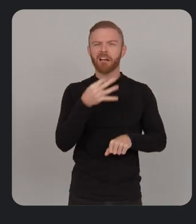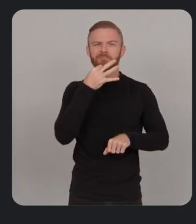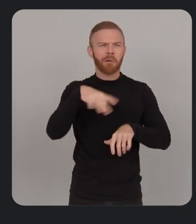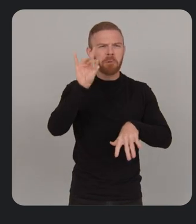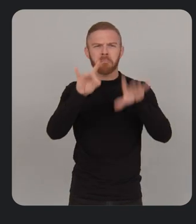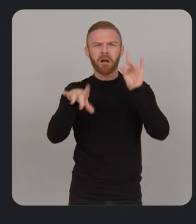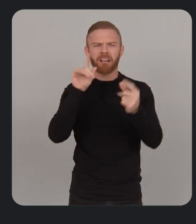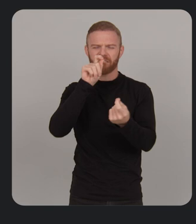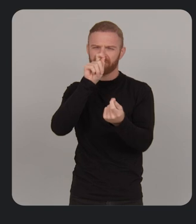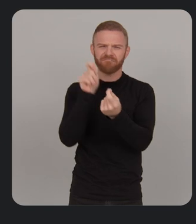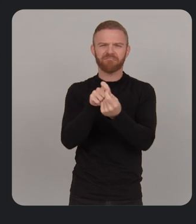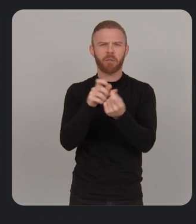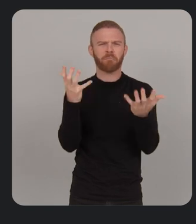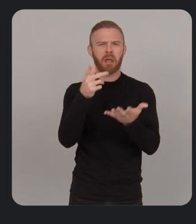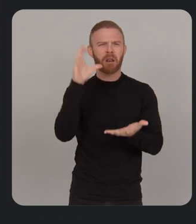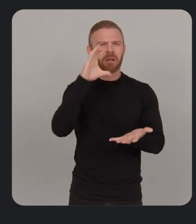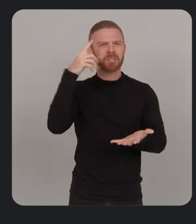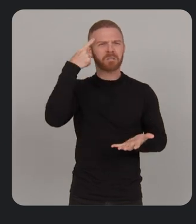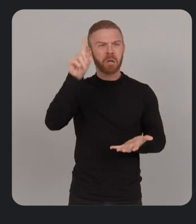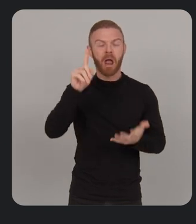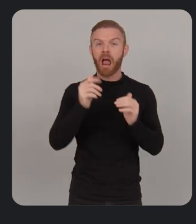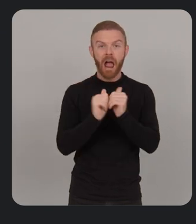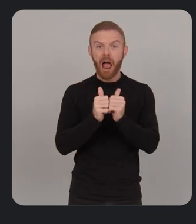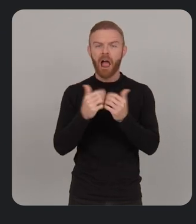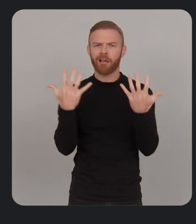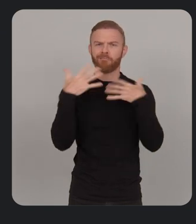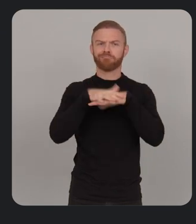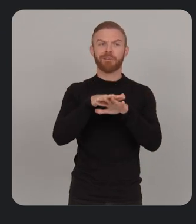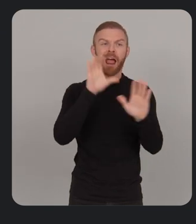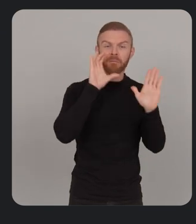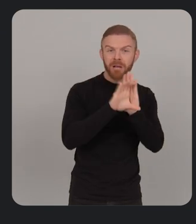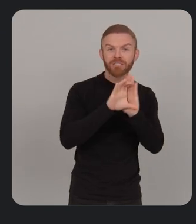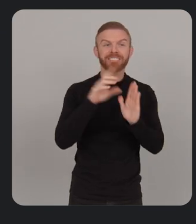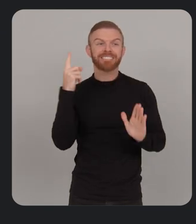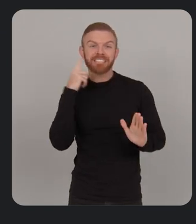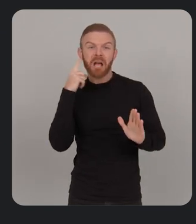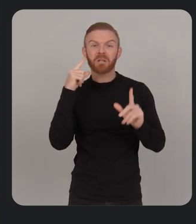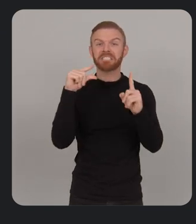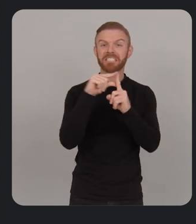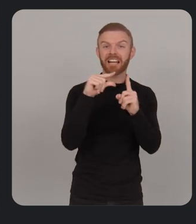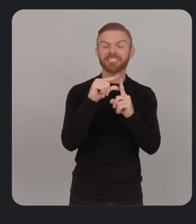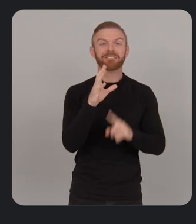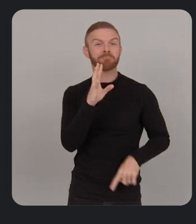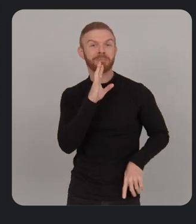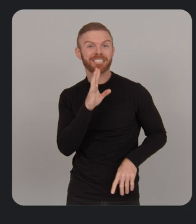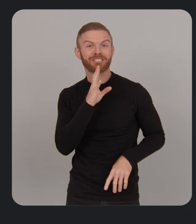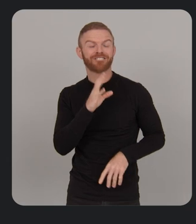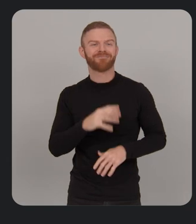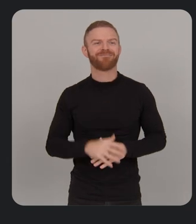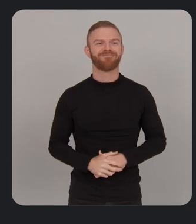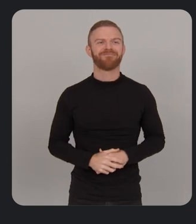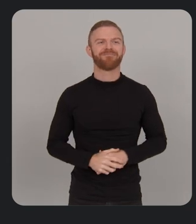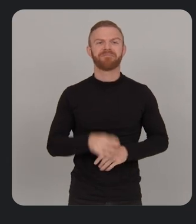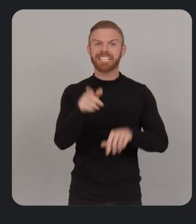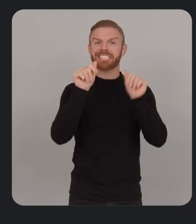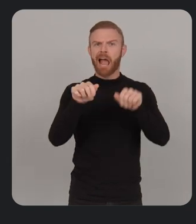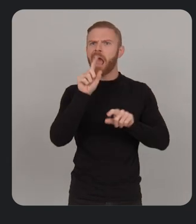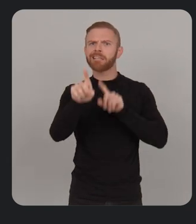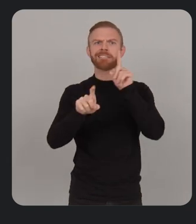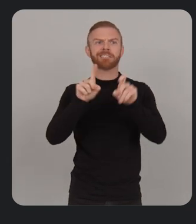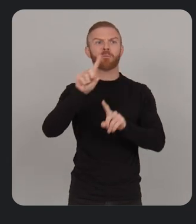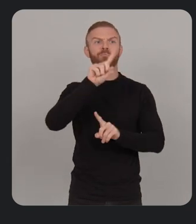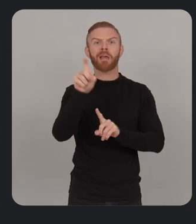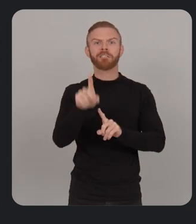exactly what you're looking for by combining images, sounds, text, and speech. You'll be able to ask